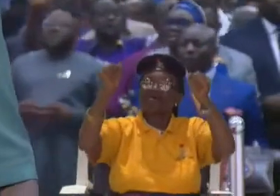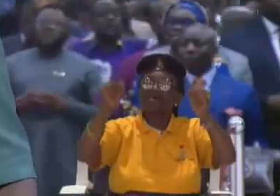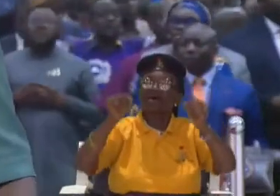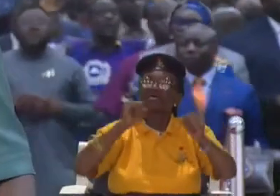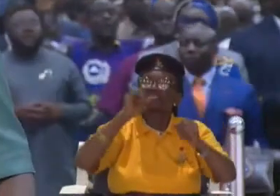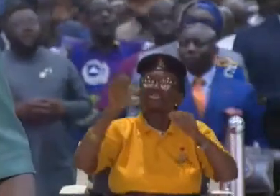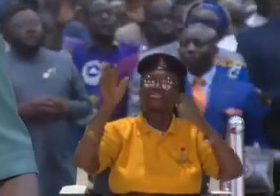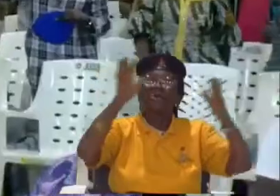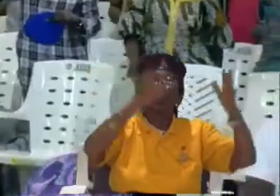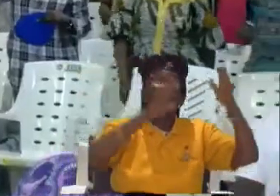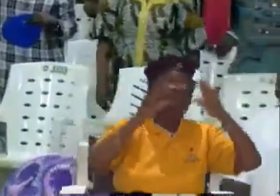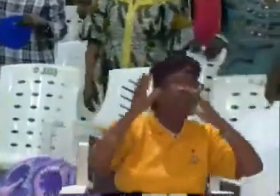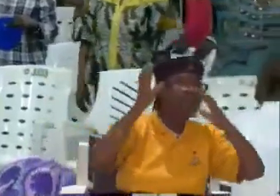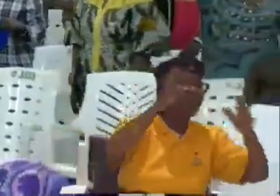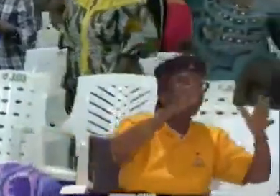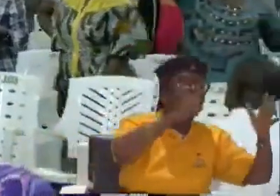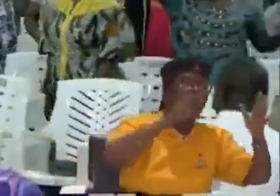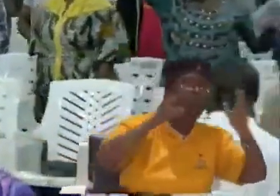flowing.